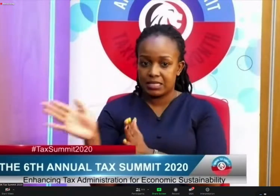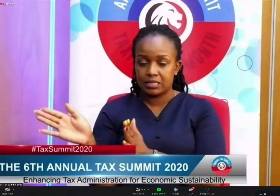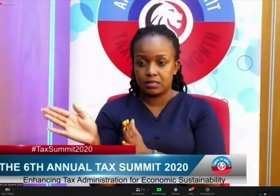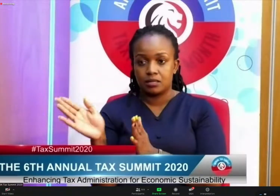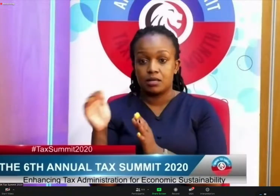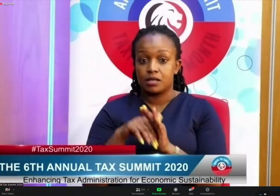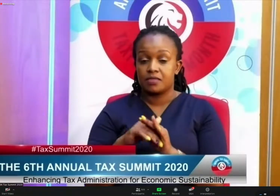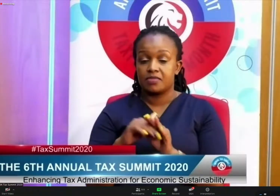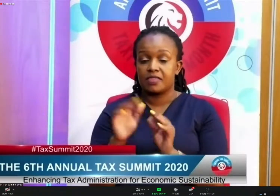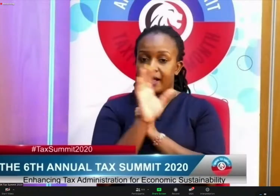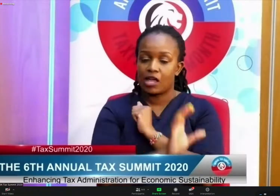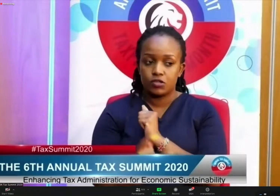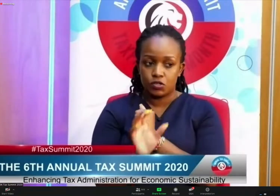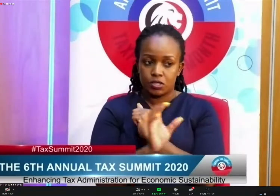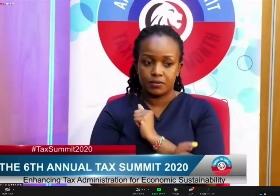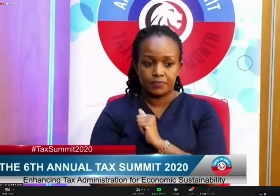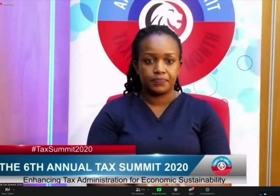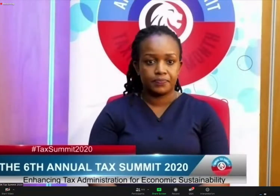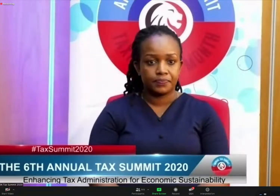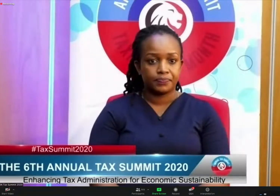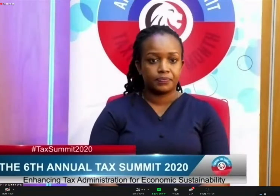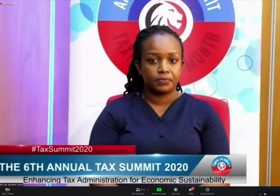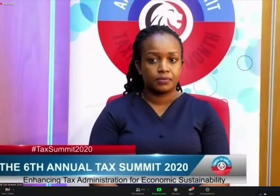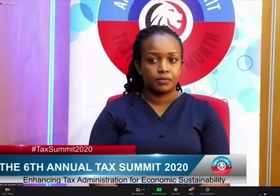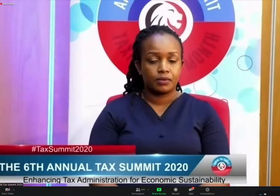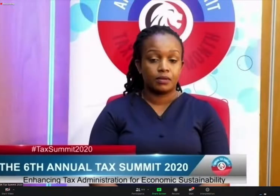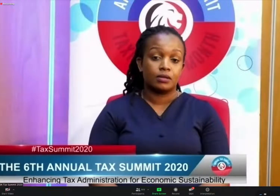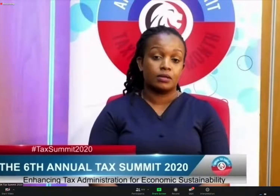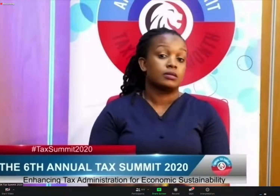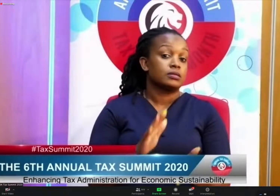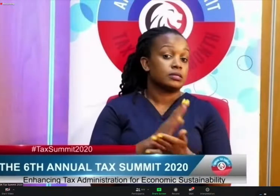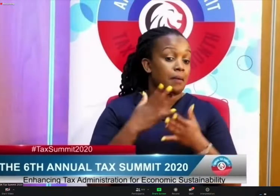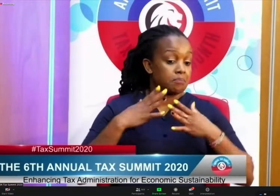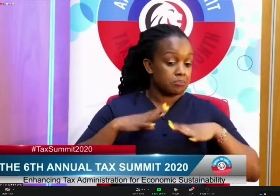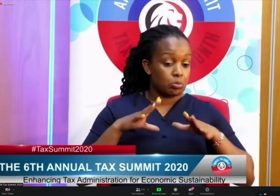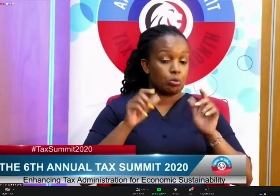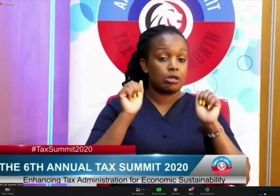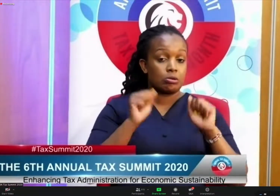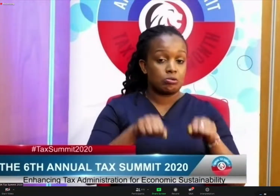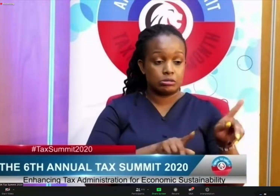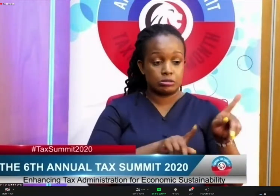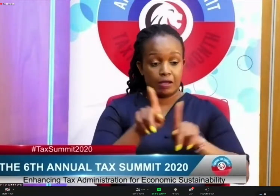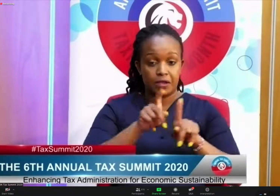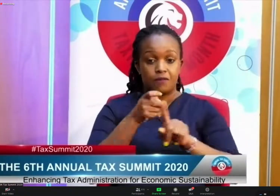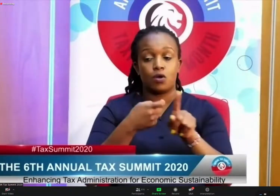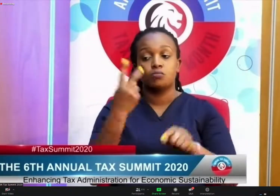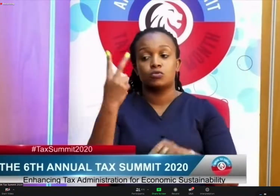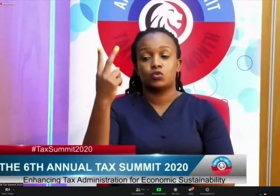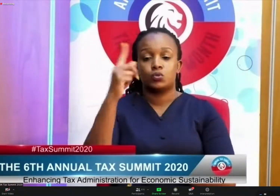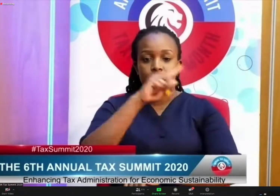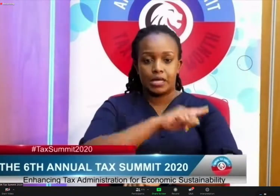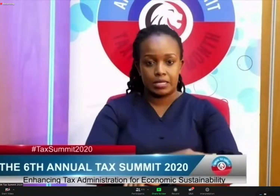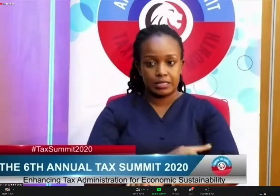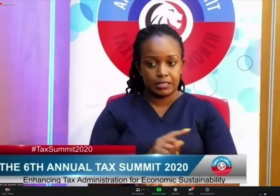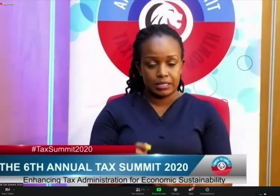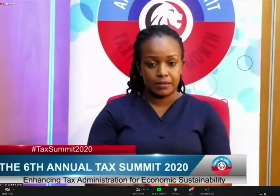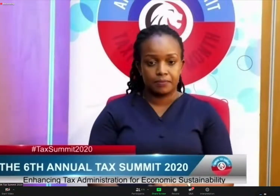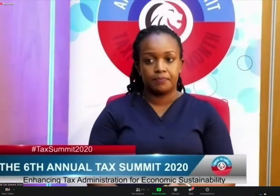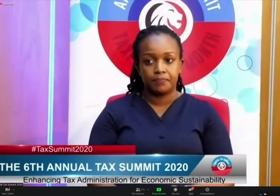it will take 2 days to travel from one end to another end because of the size.